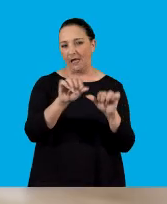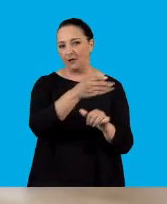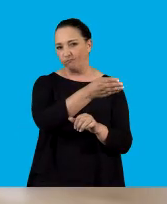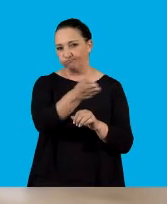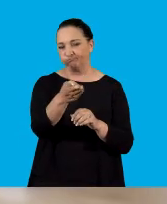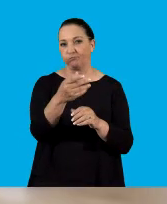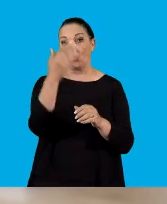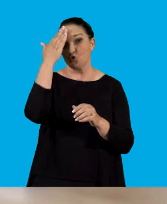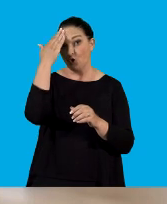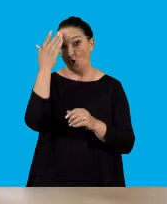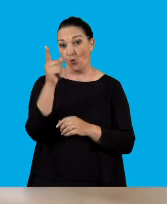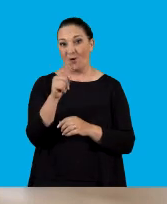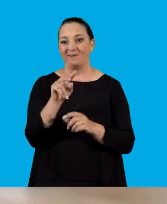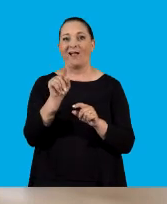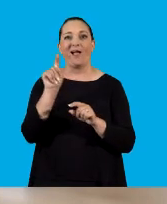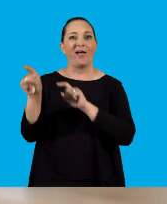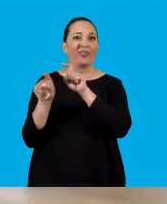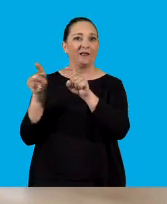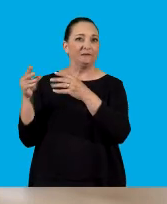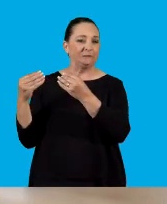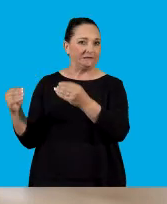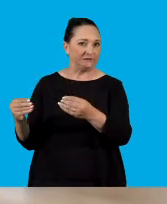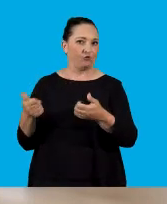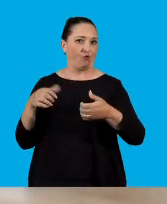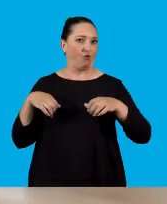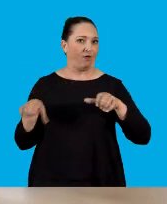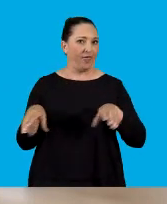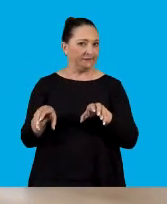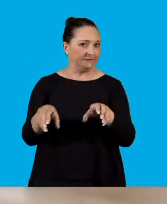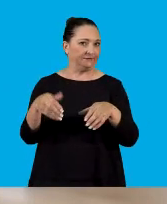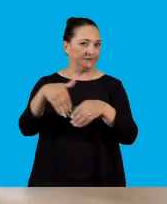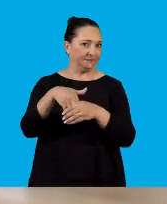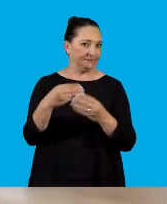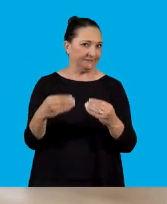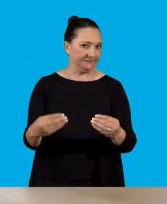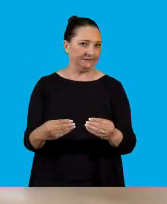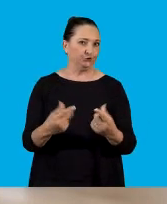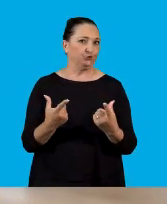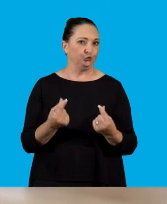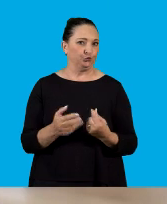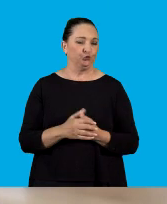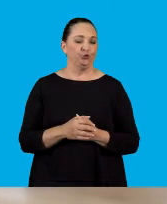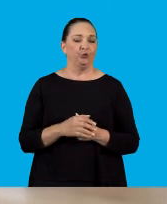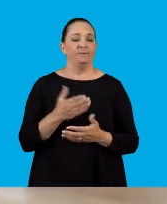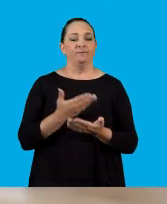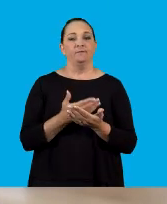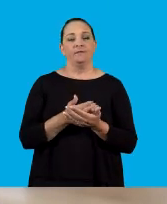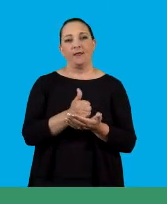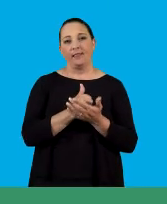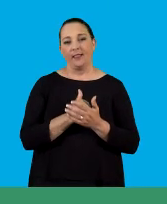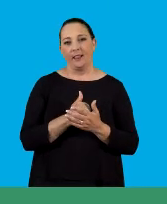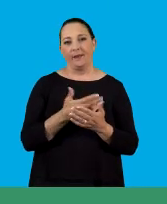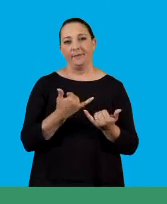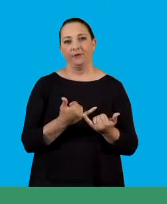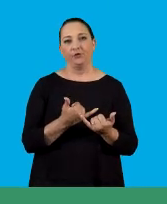know about what other businesses or other activities the business does. And then how can they contribute to the success of the business?